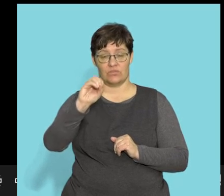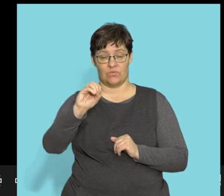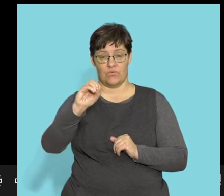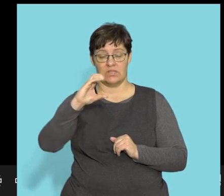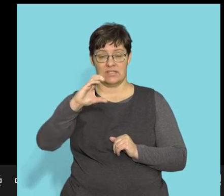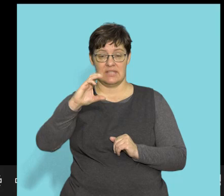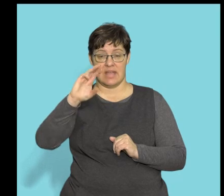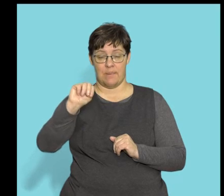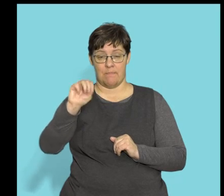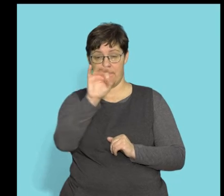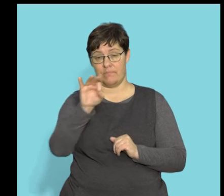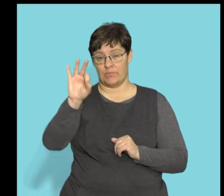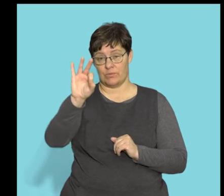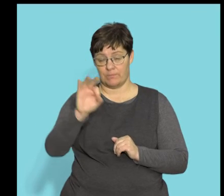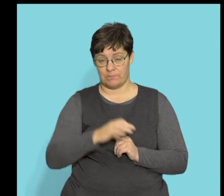1,231,50.